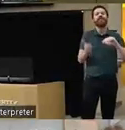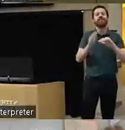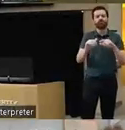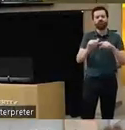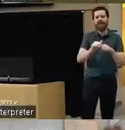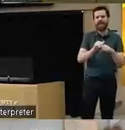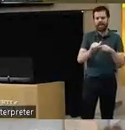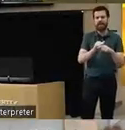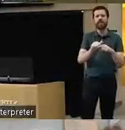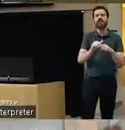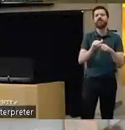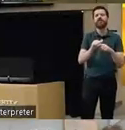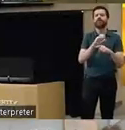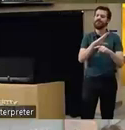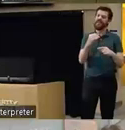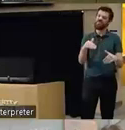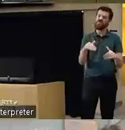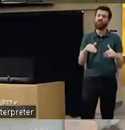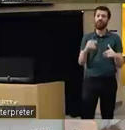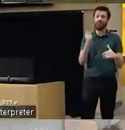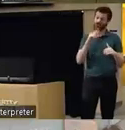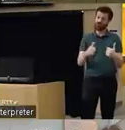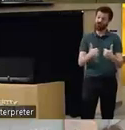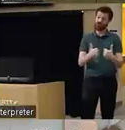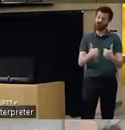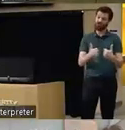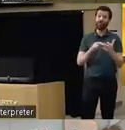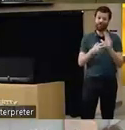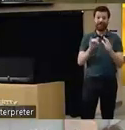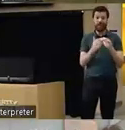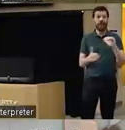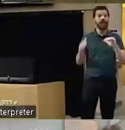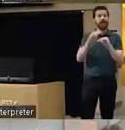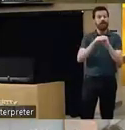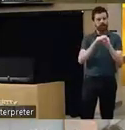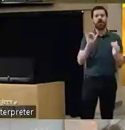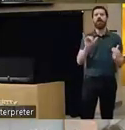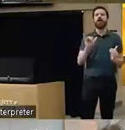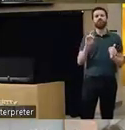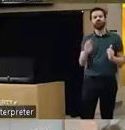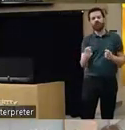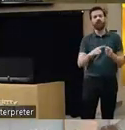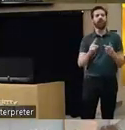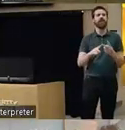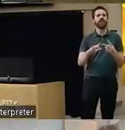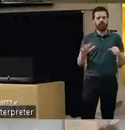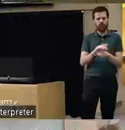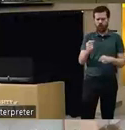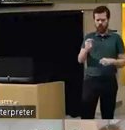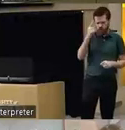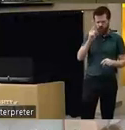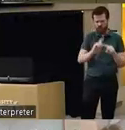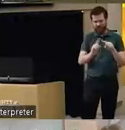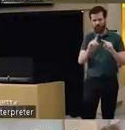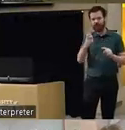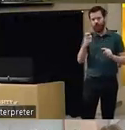However, that is a real challenge because it's a new set of prescribing and a whole new understanding of diagnoses.